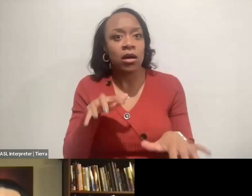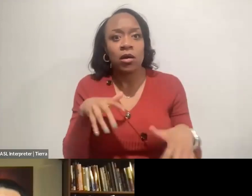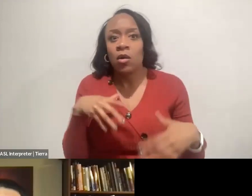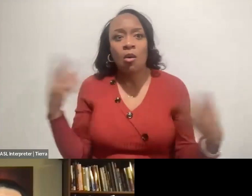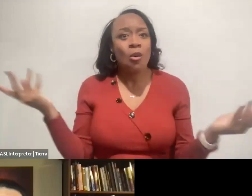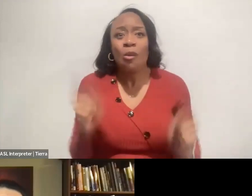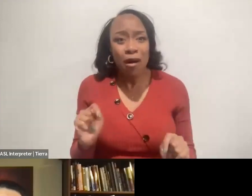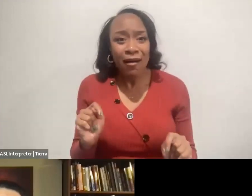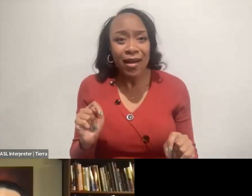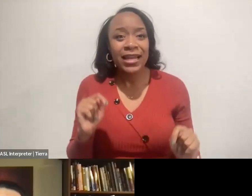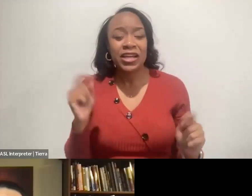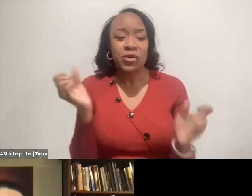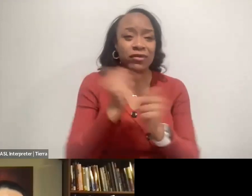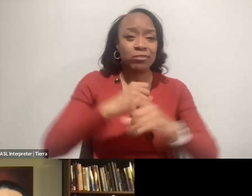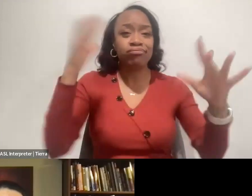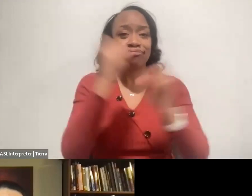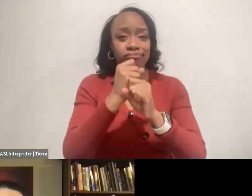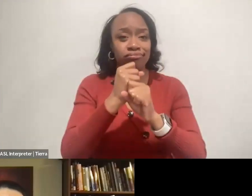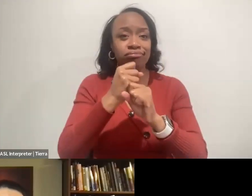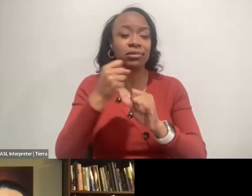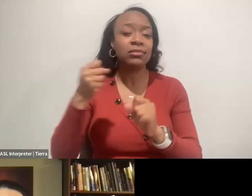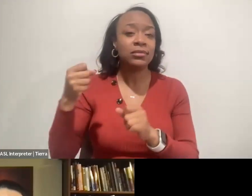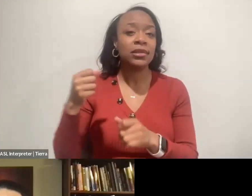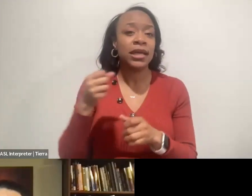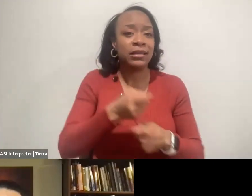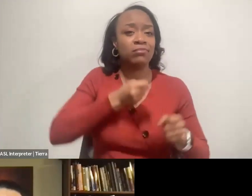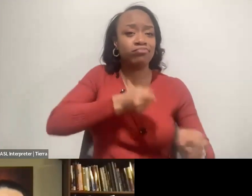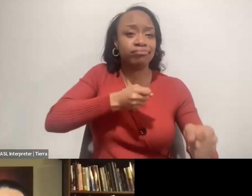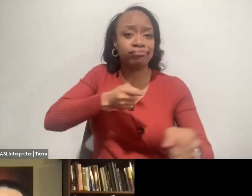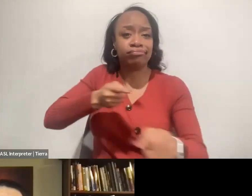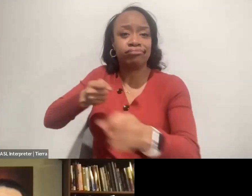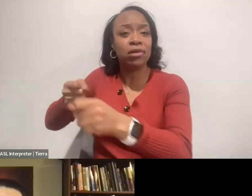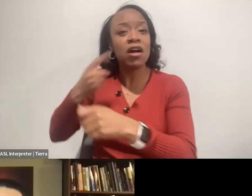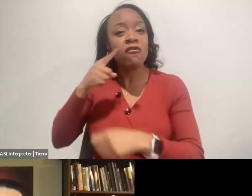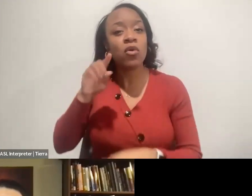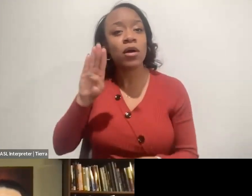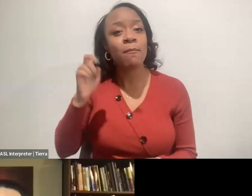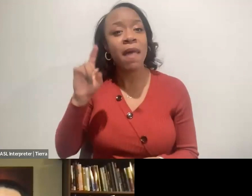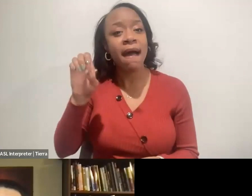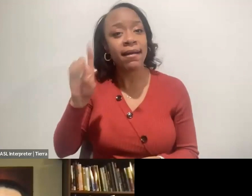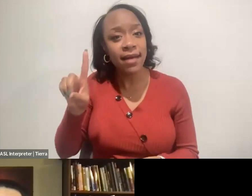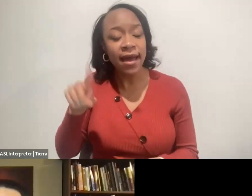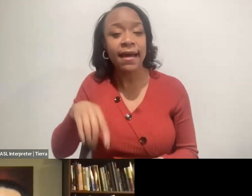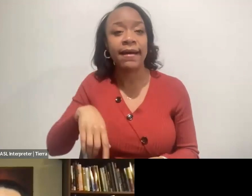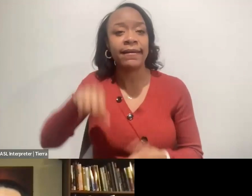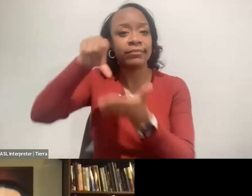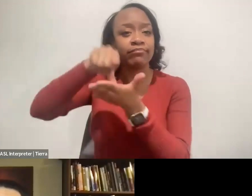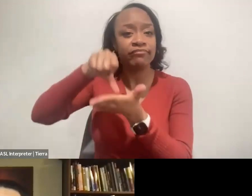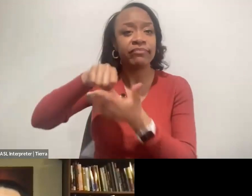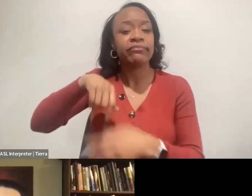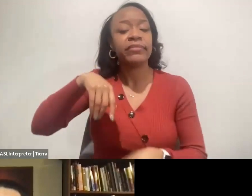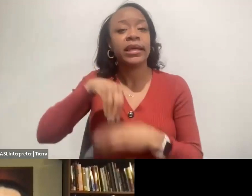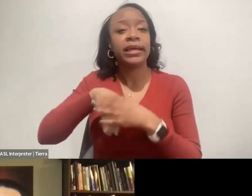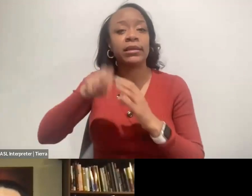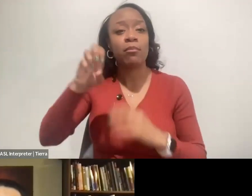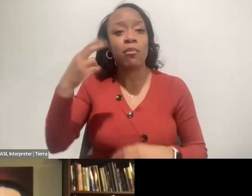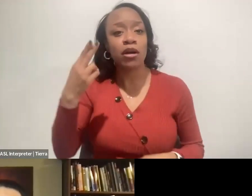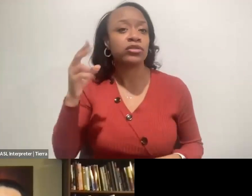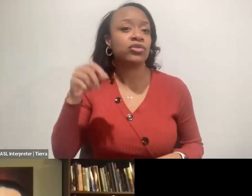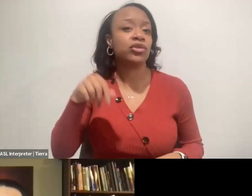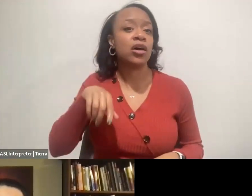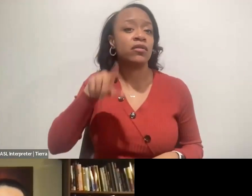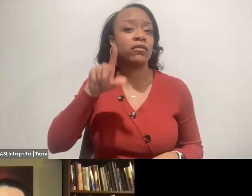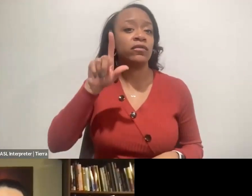bombing of Baghdad during the invasion of Iraq in March of 2003, where